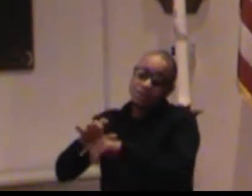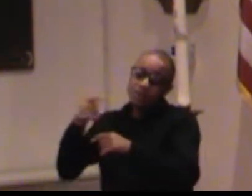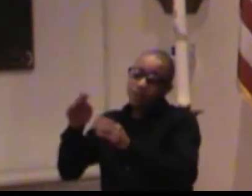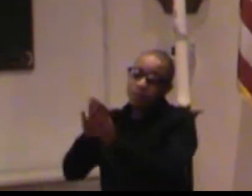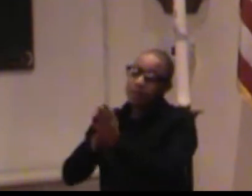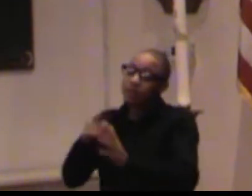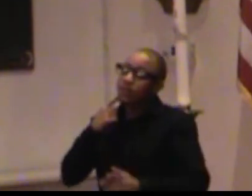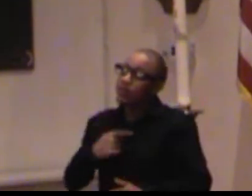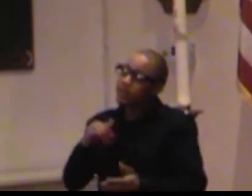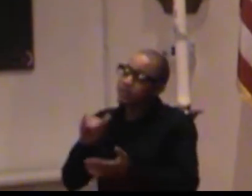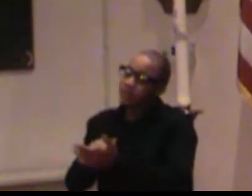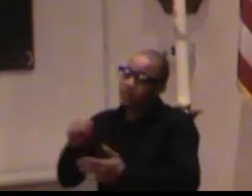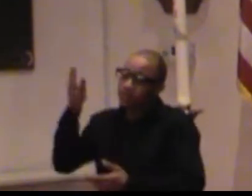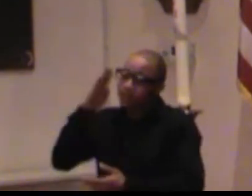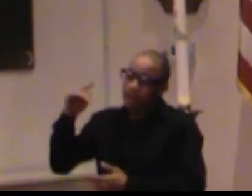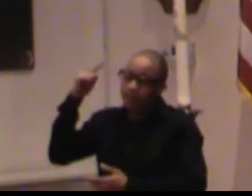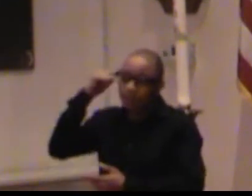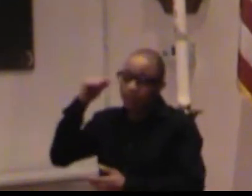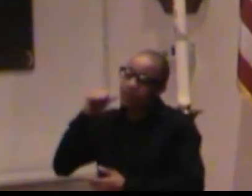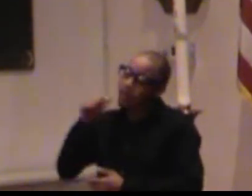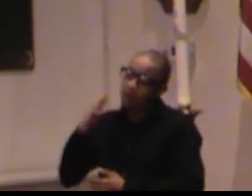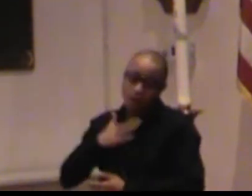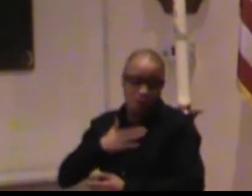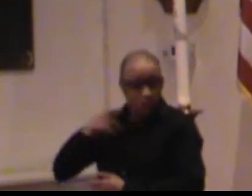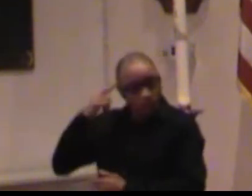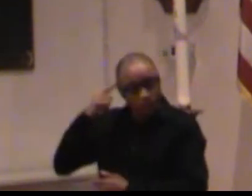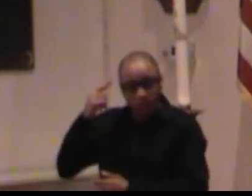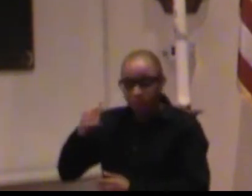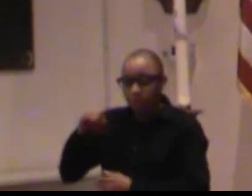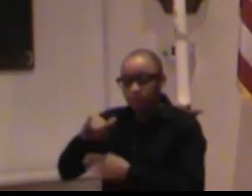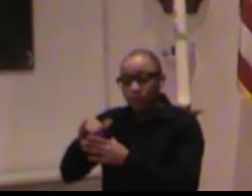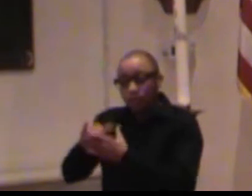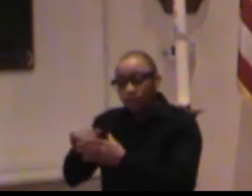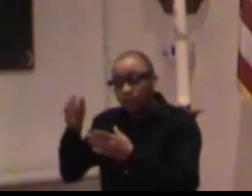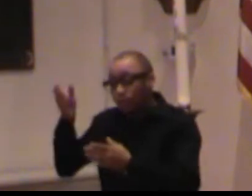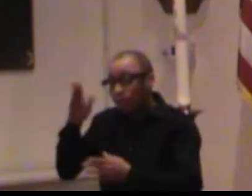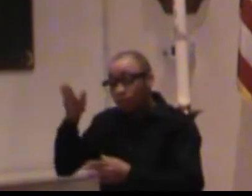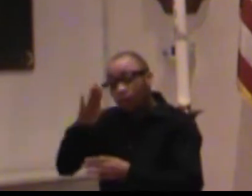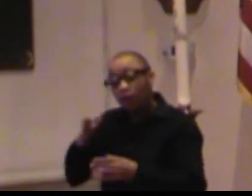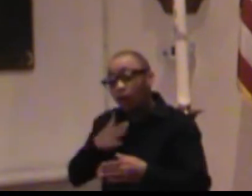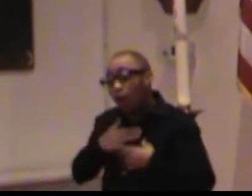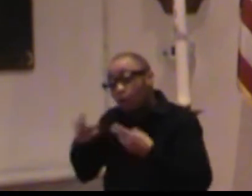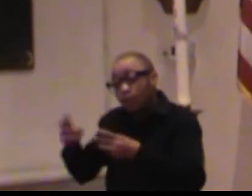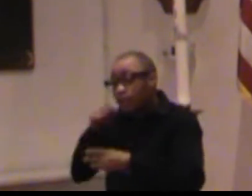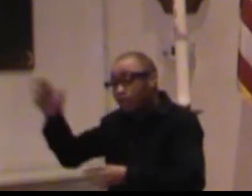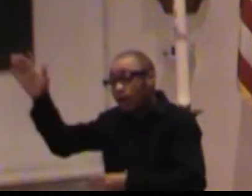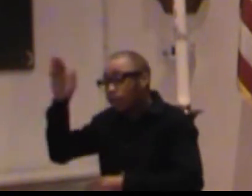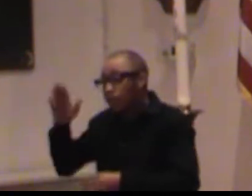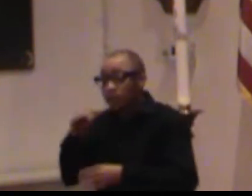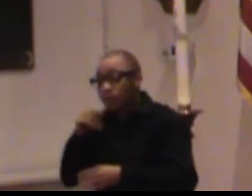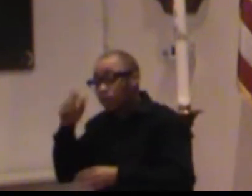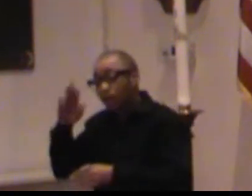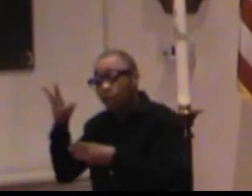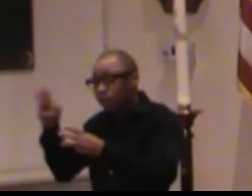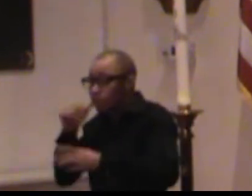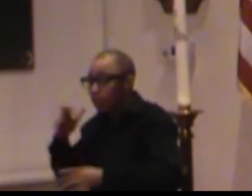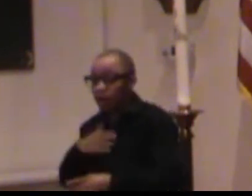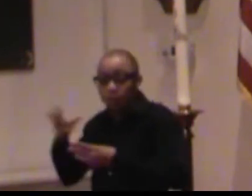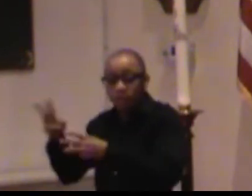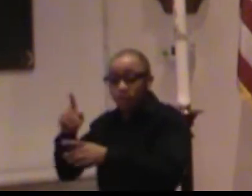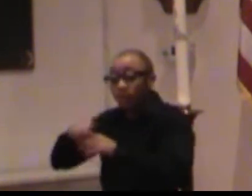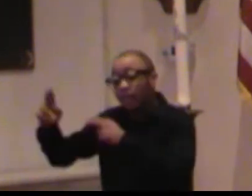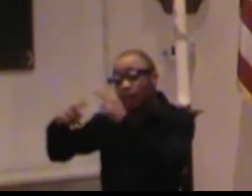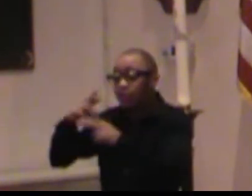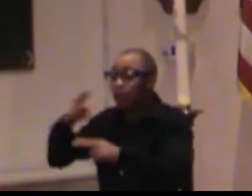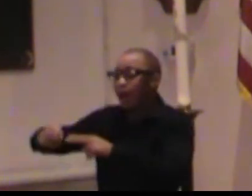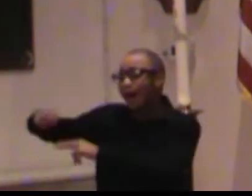us that God's thoughts are not our thoughts and God's ways are not our ways, because the heavens are higher than